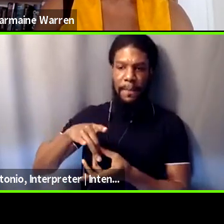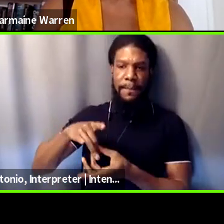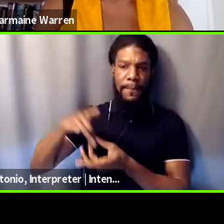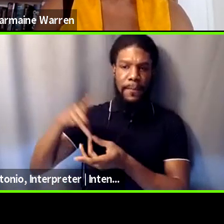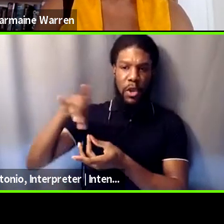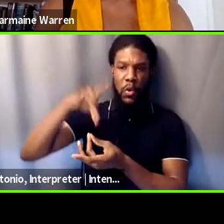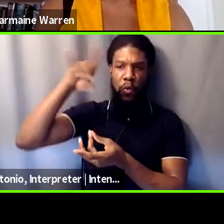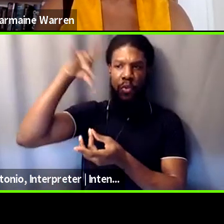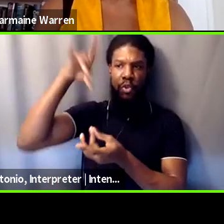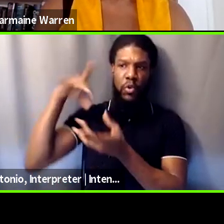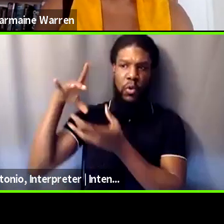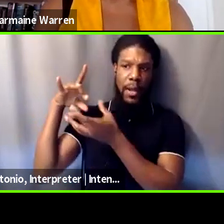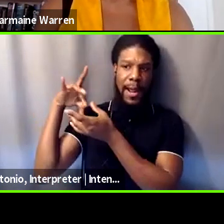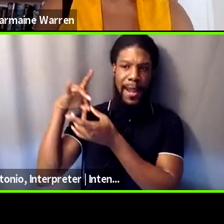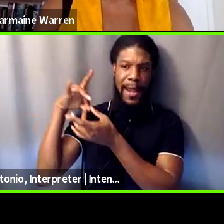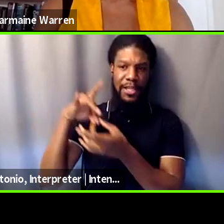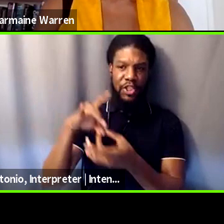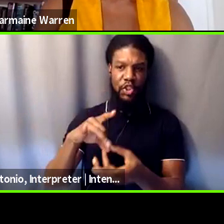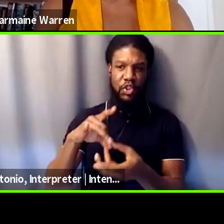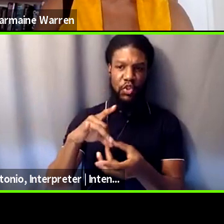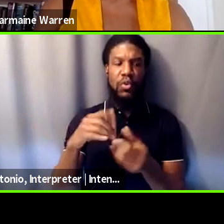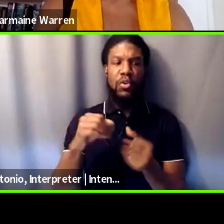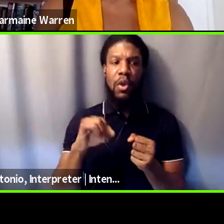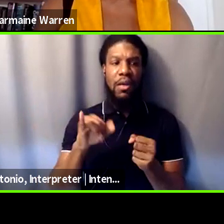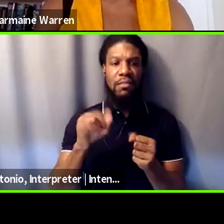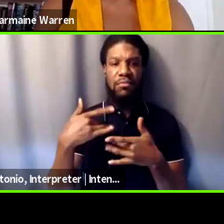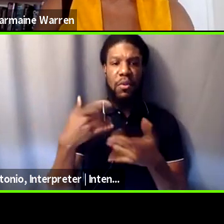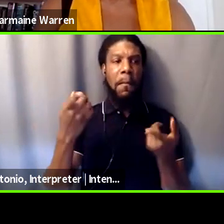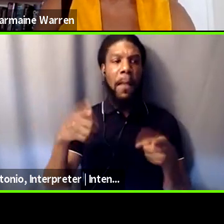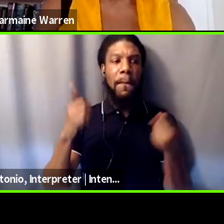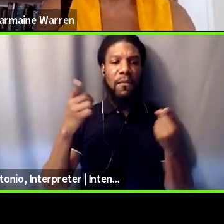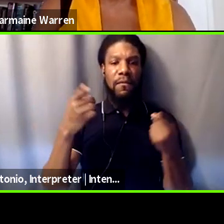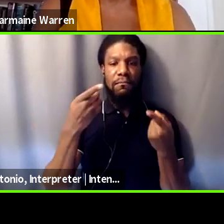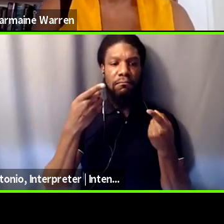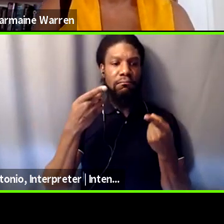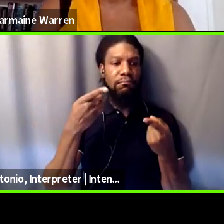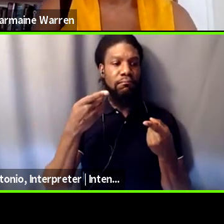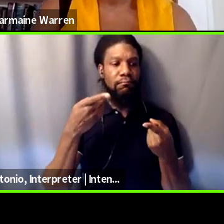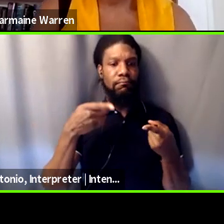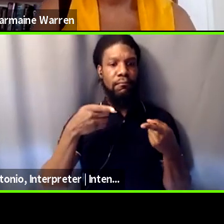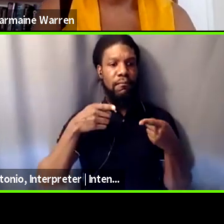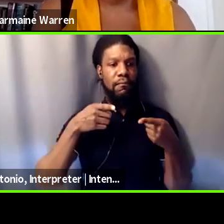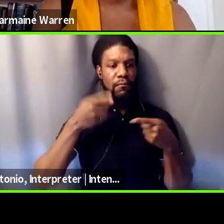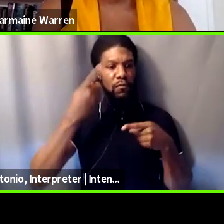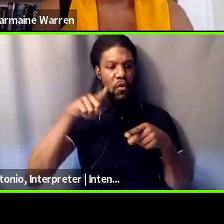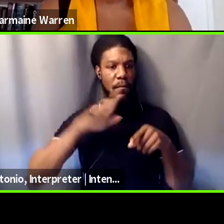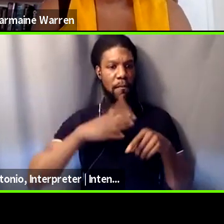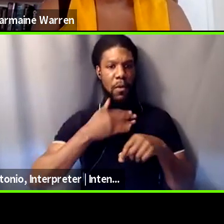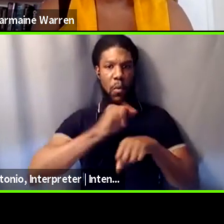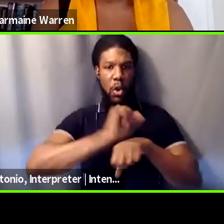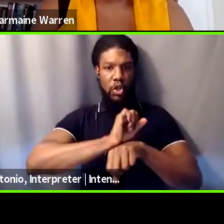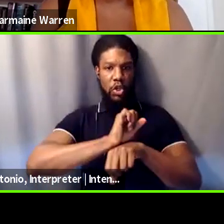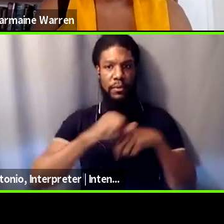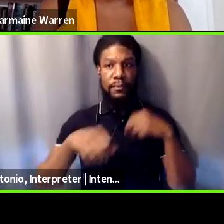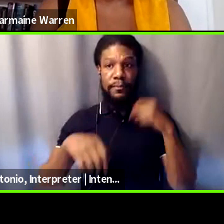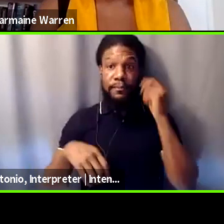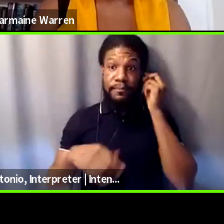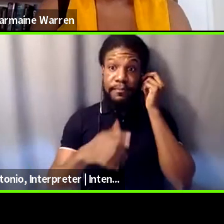not an endeavor, it's just like a happenstance. Yeah. Thanks, Jonathan. Fuzzy?